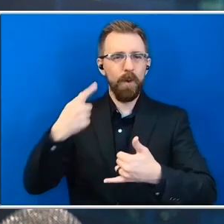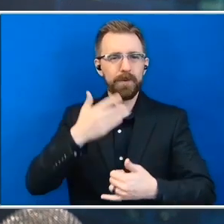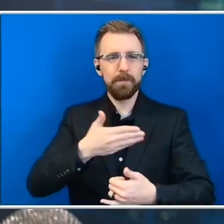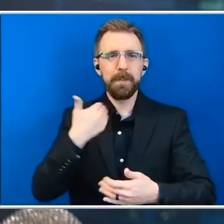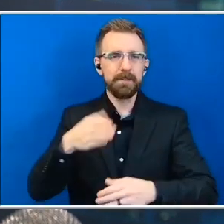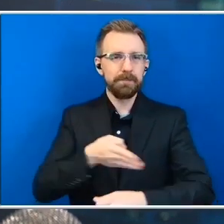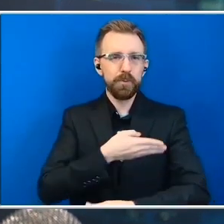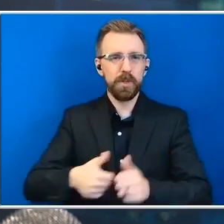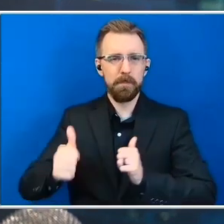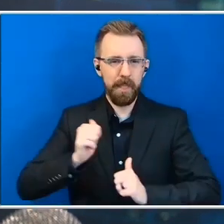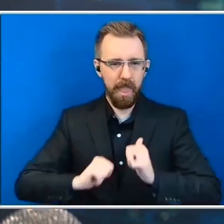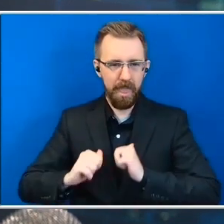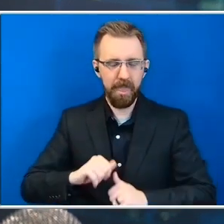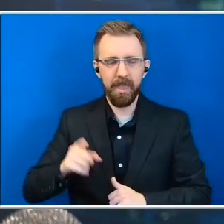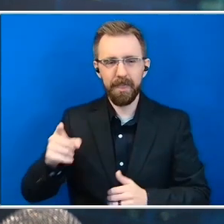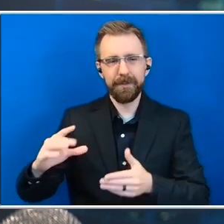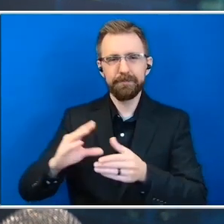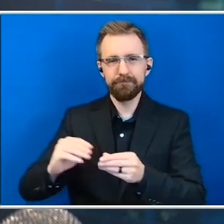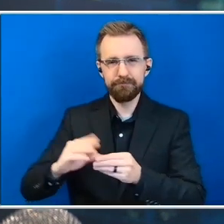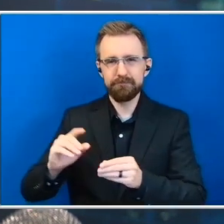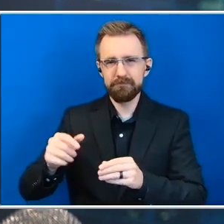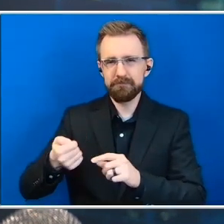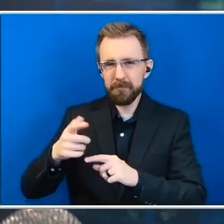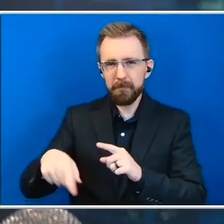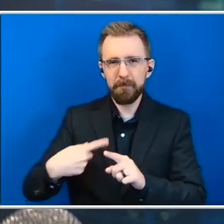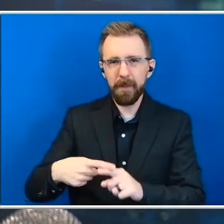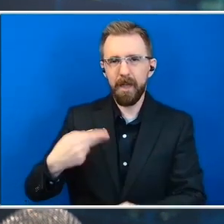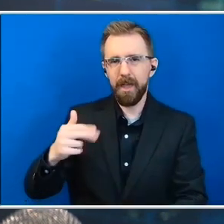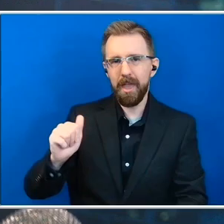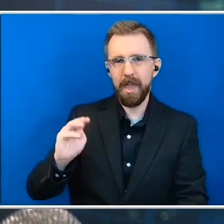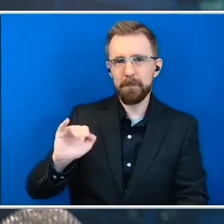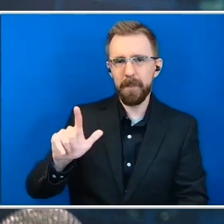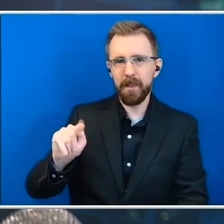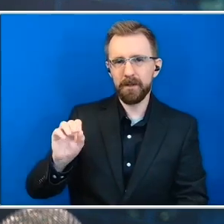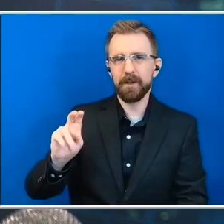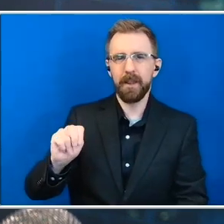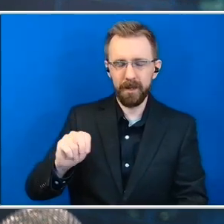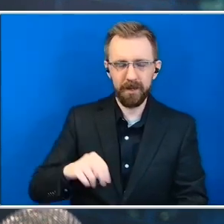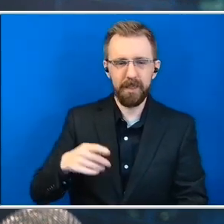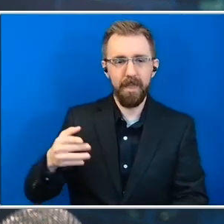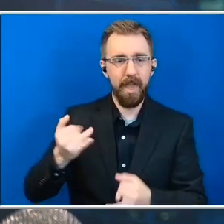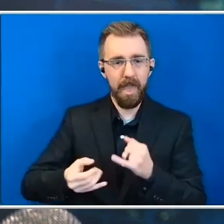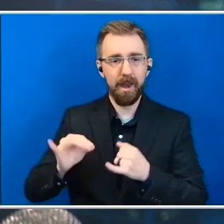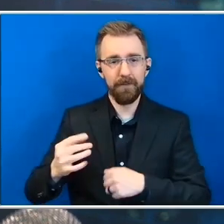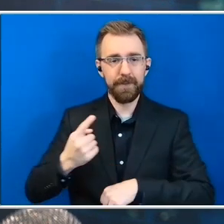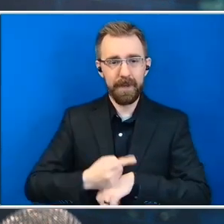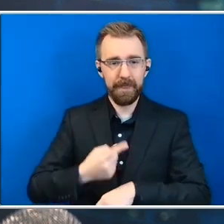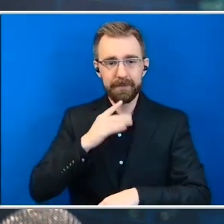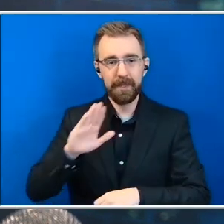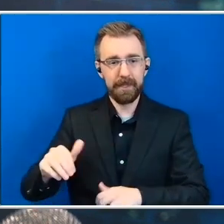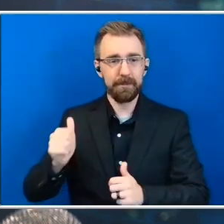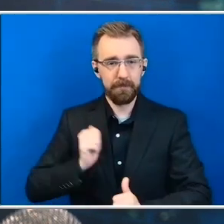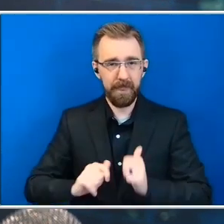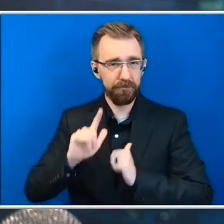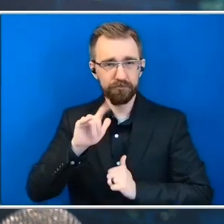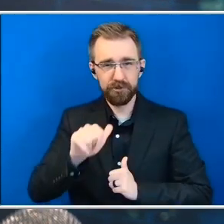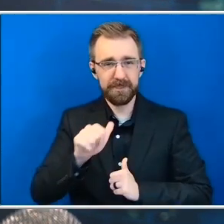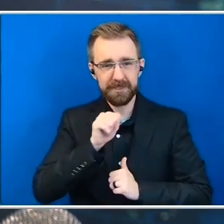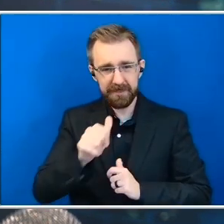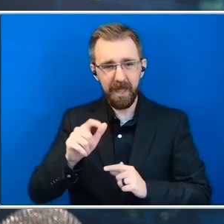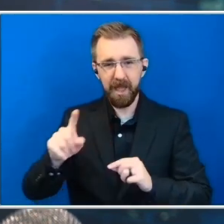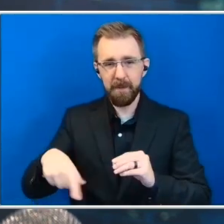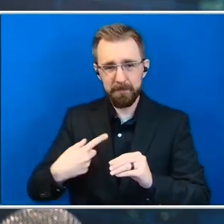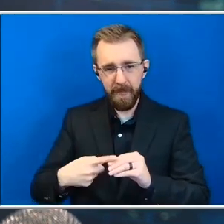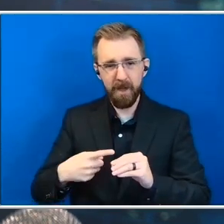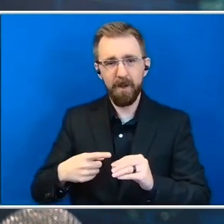he told the story a little bit about Alexander Hamilton. But at the end of the day, he said his play was really not so much about the American